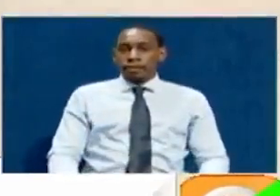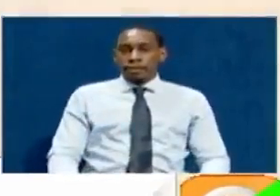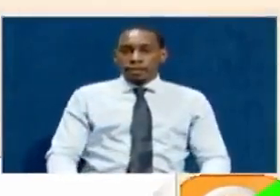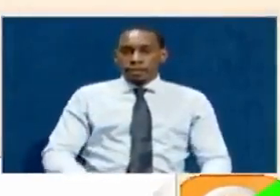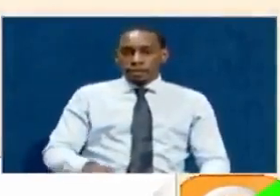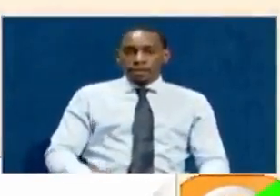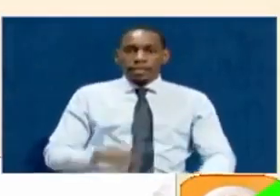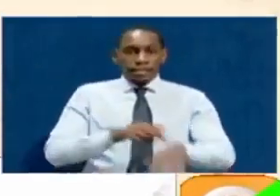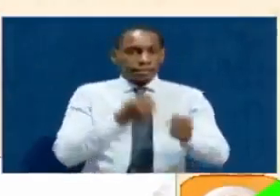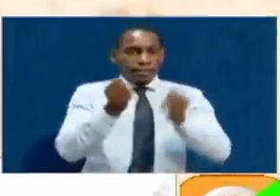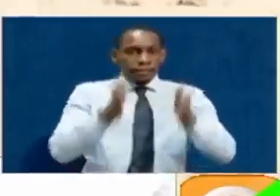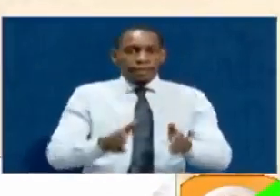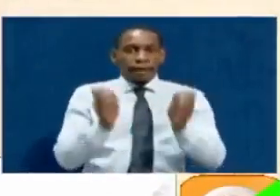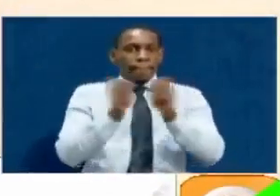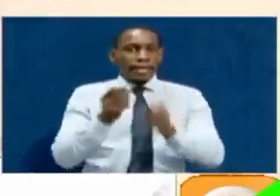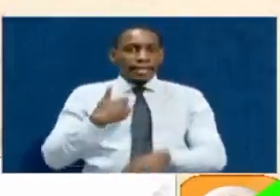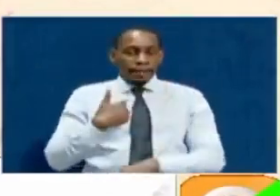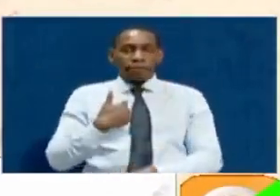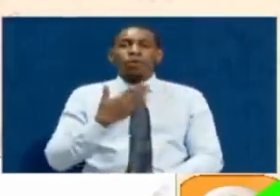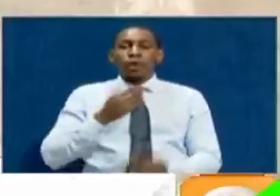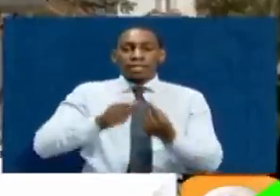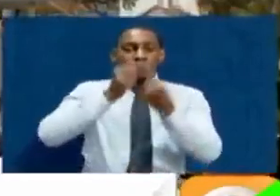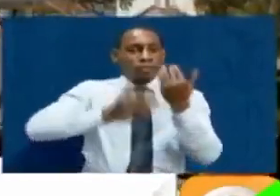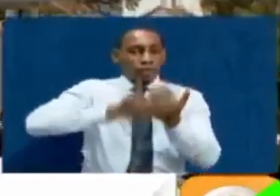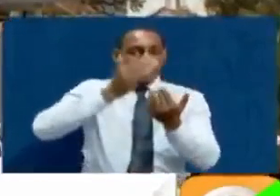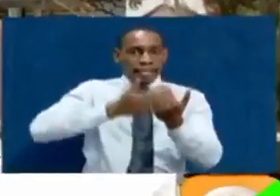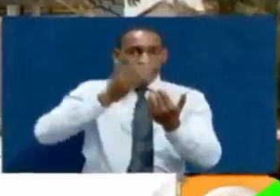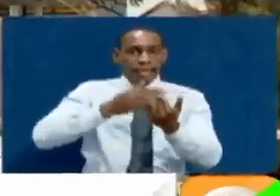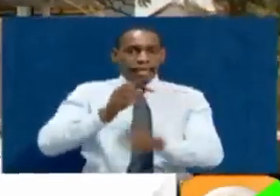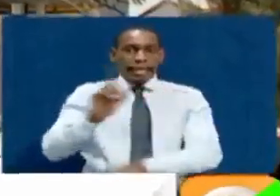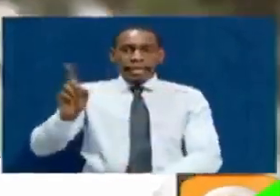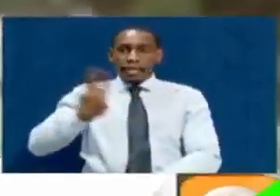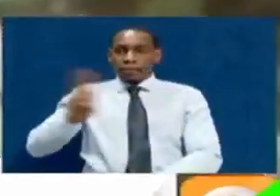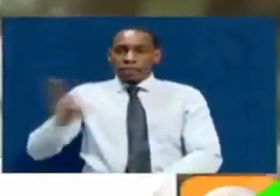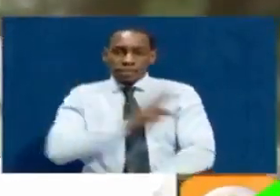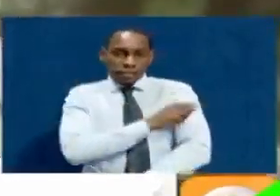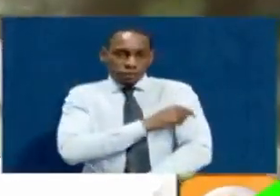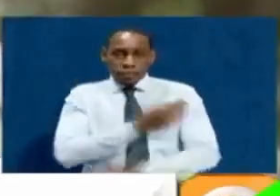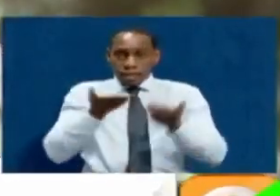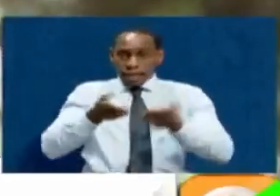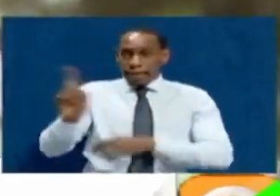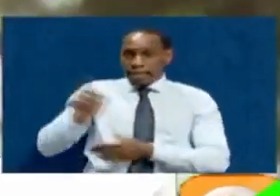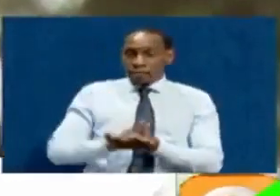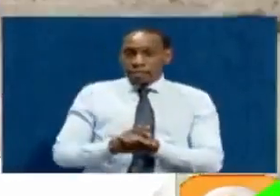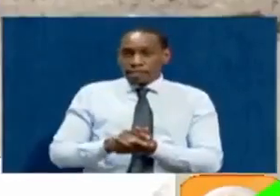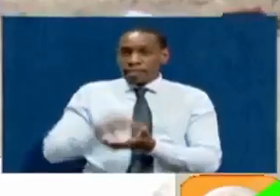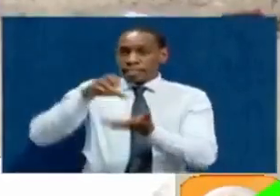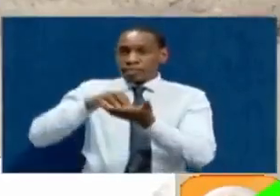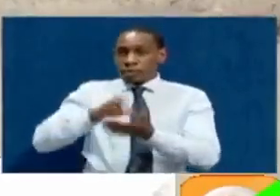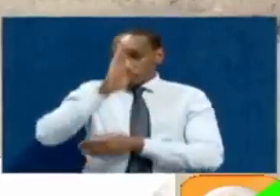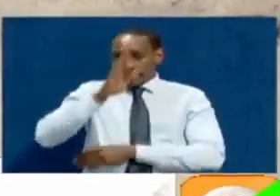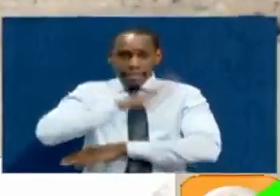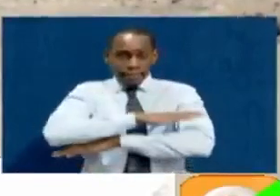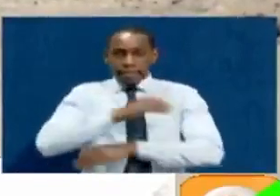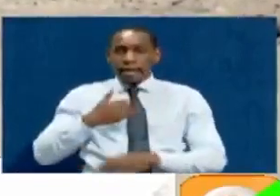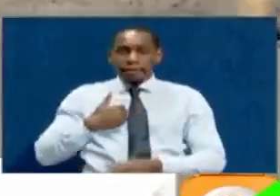Onesiphorus Mukisa is in pain as he seeks specialized treatment at the Nairobi West Hospital in Nairobi. Events on Sunday evening